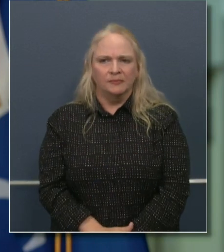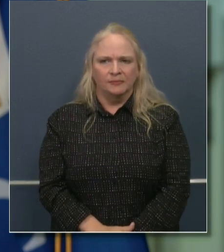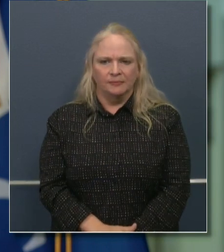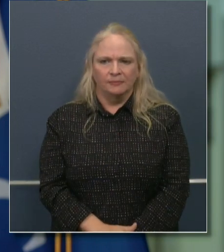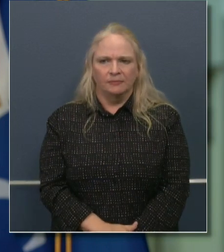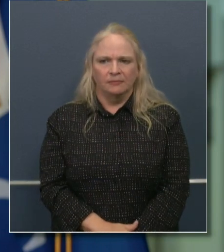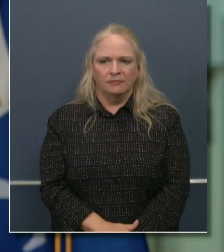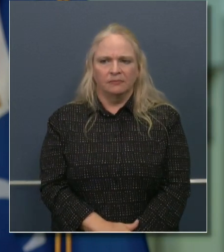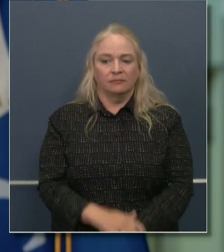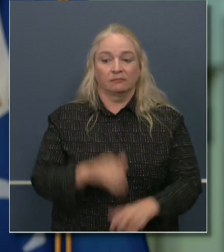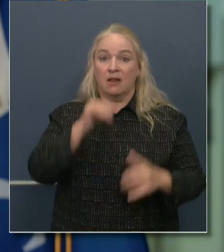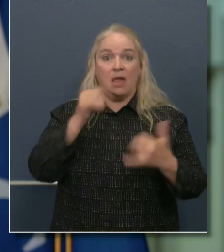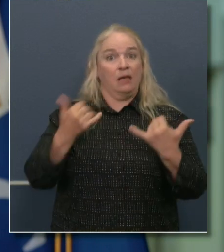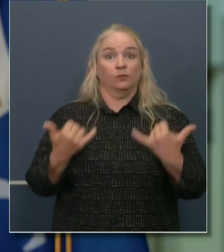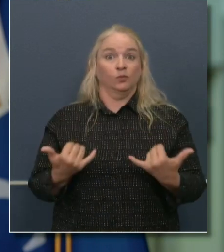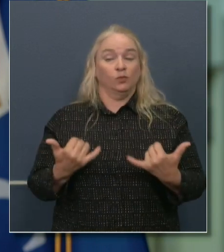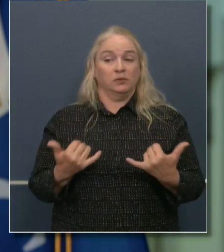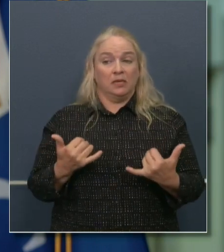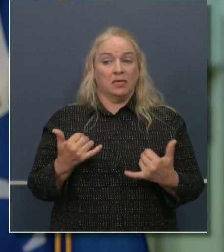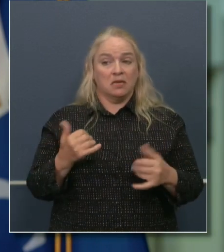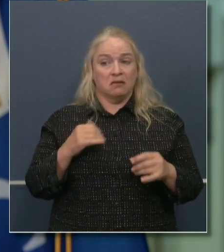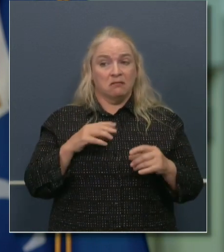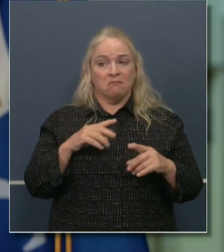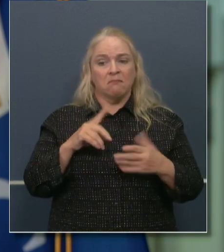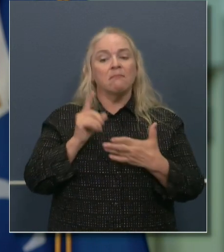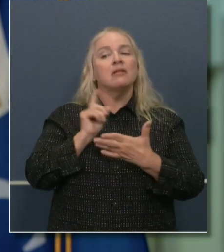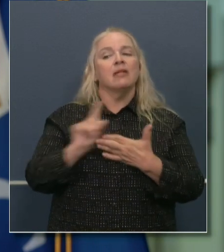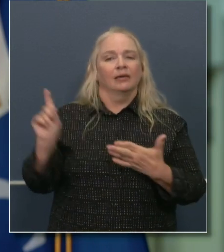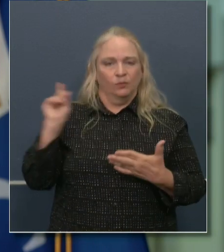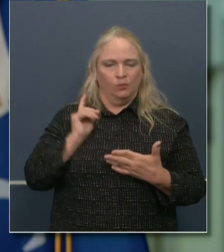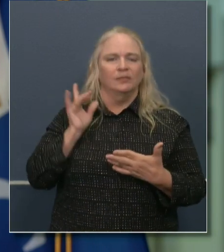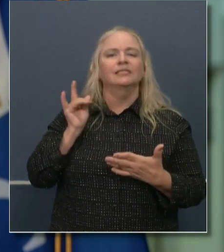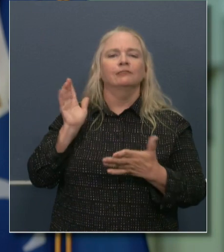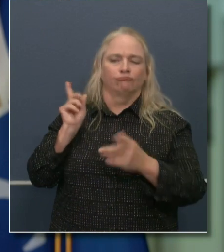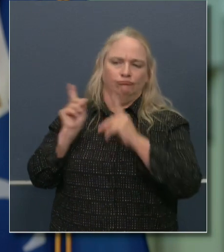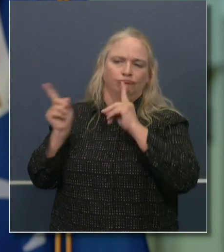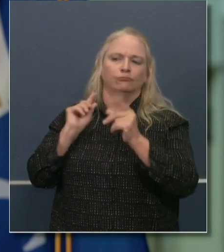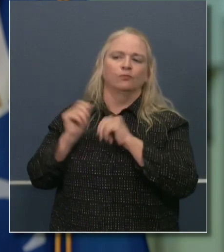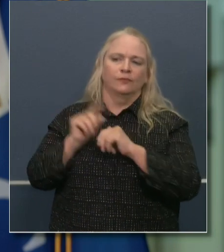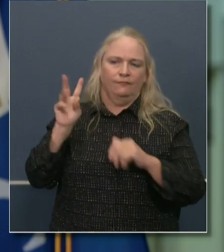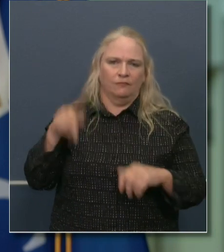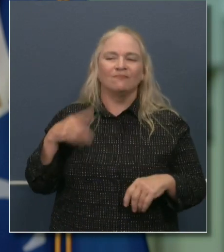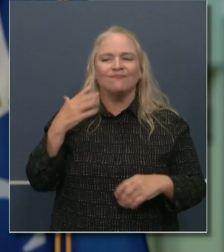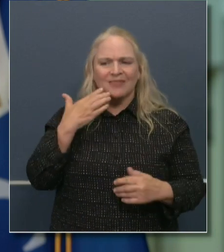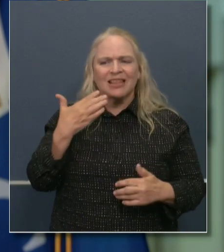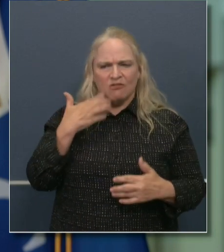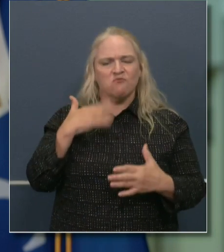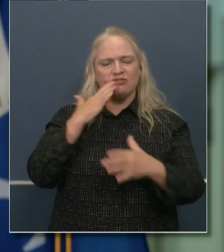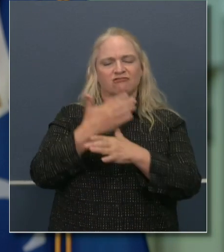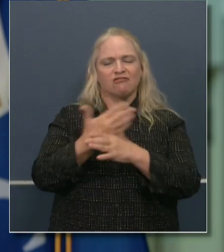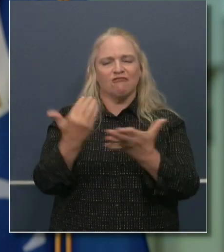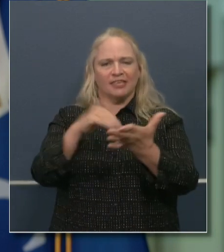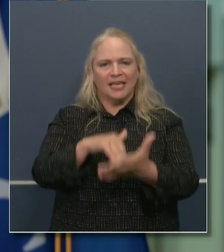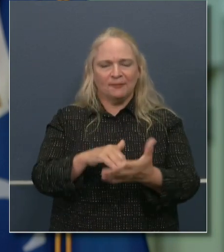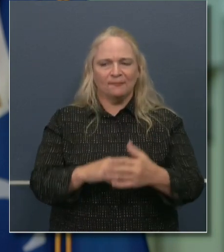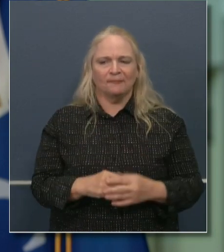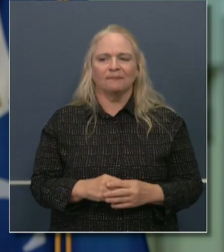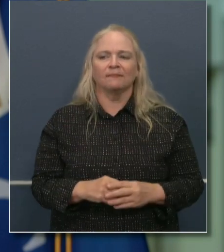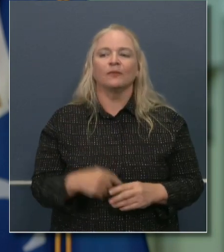call, but I mentioned this last week, and thank you for the opportunity to share it again. we were the beneficiary